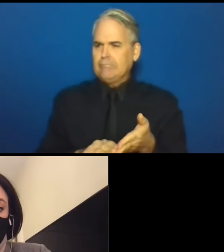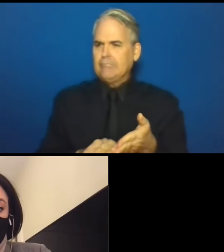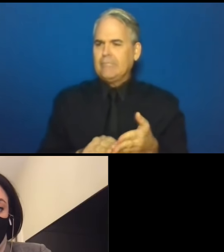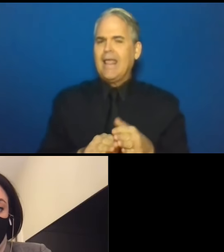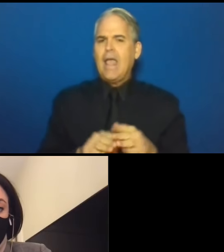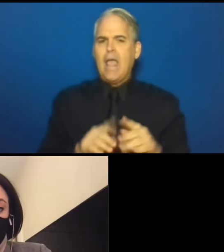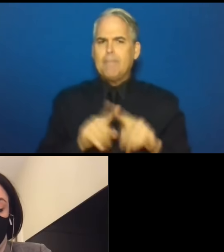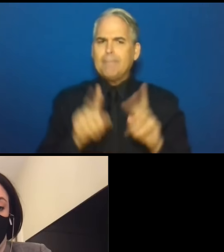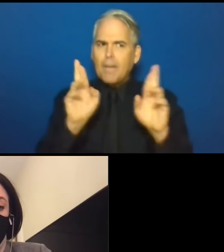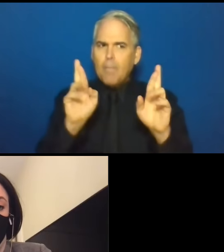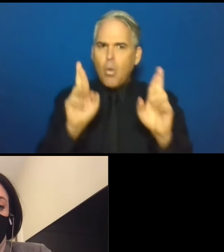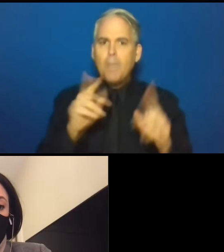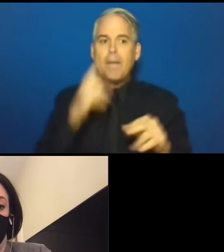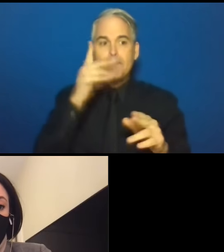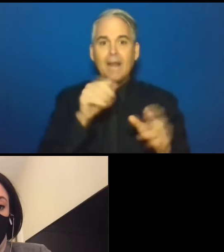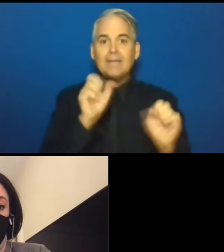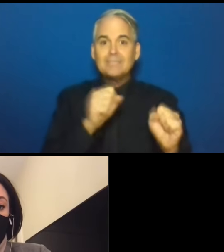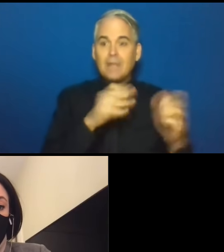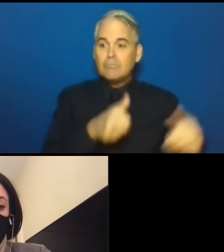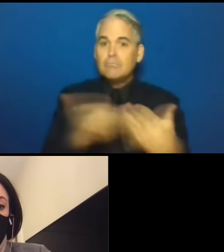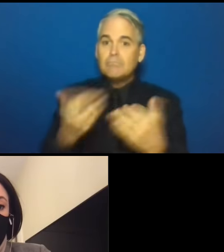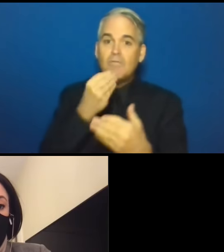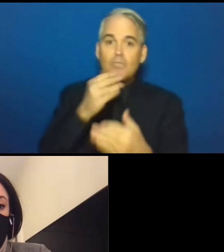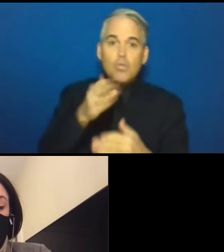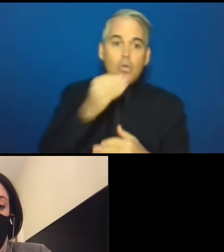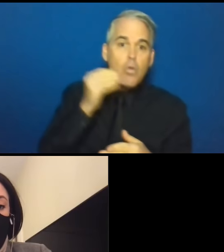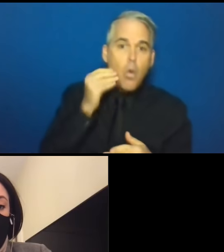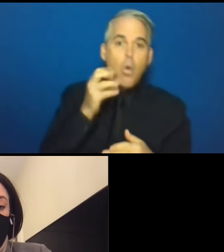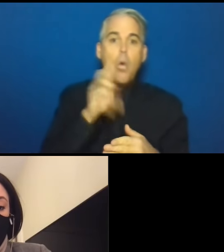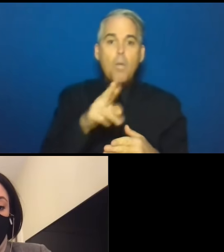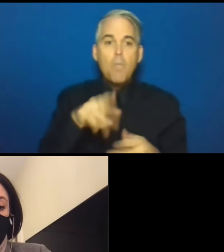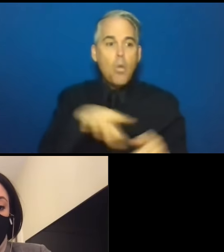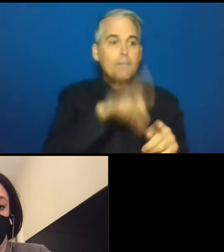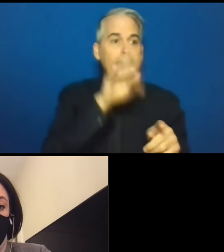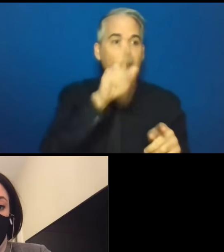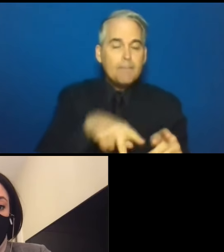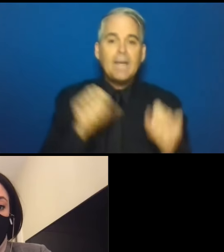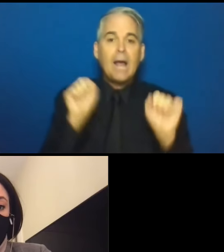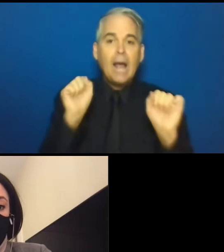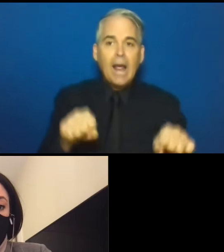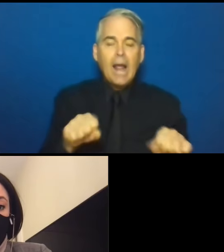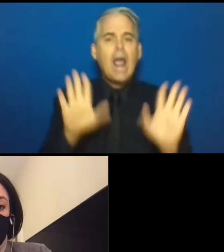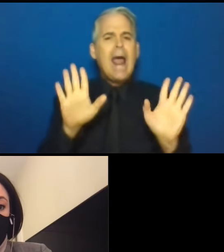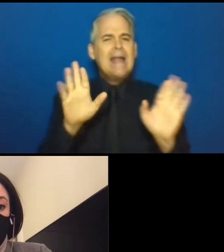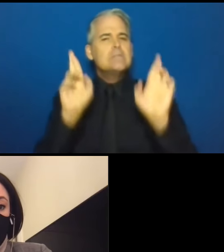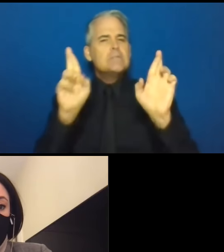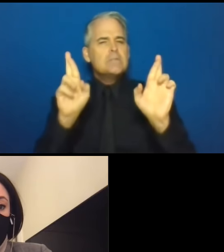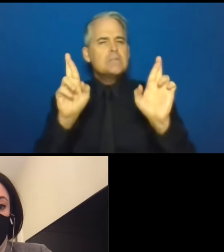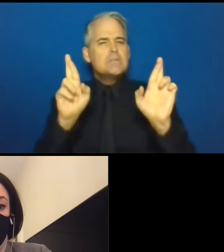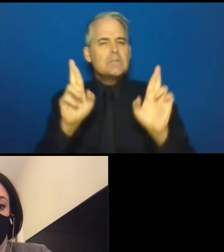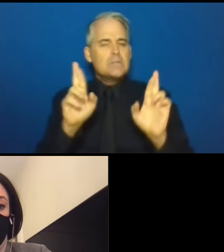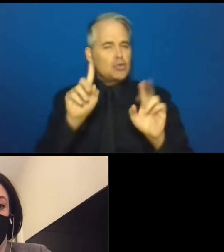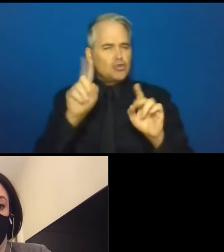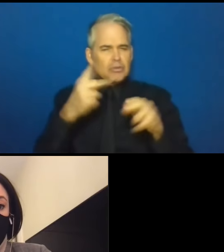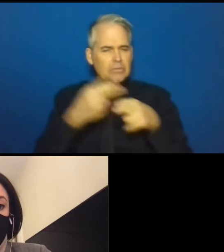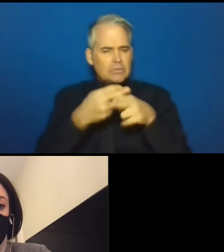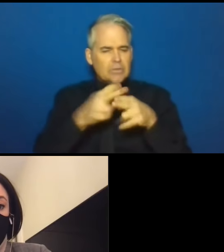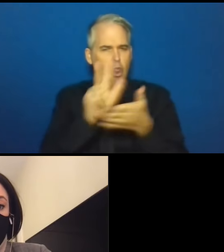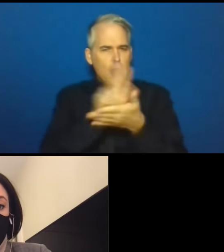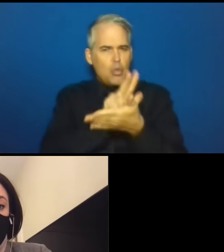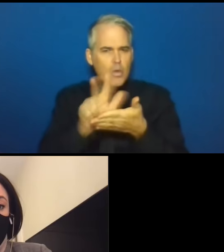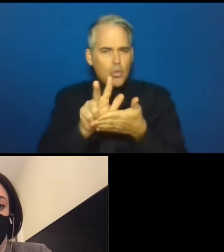the delivery business will increase as a result. And it's for a 3-week period. I'm confident that if we get everybody complying and